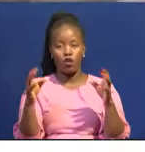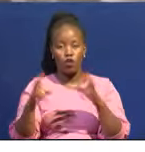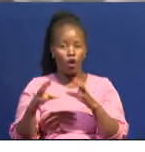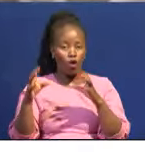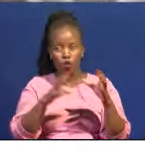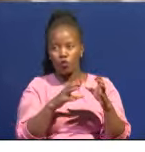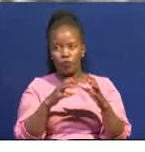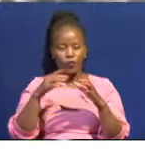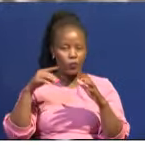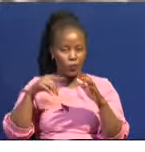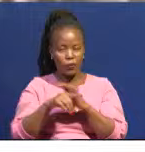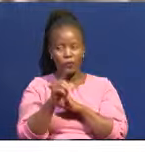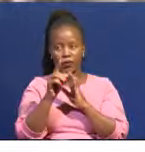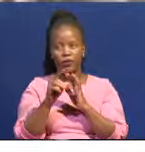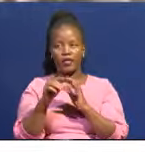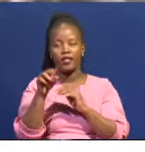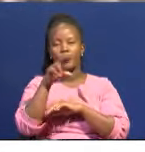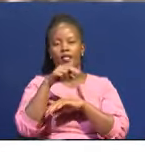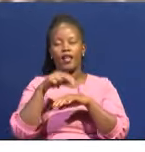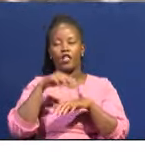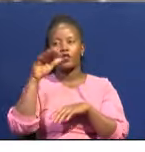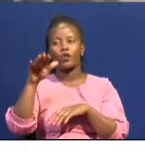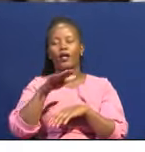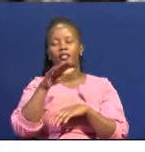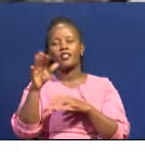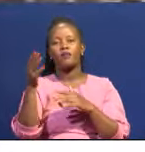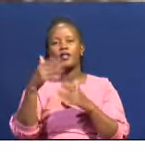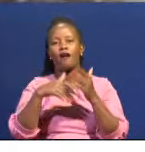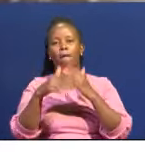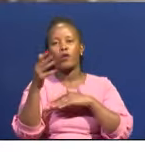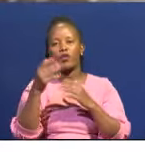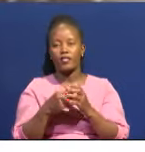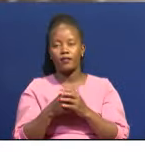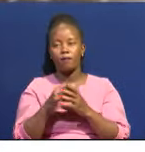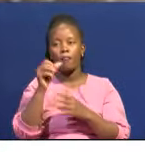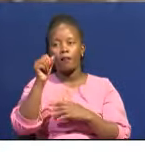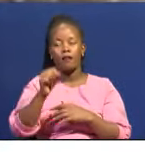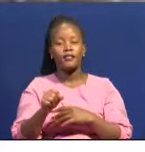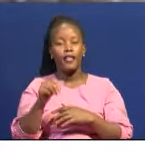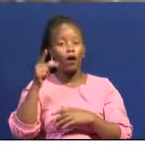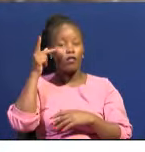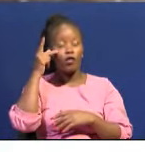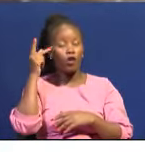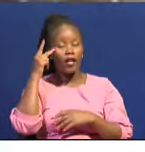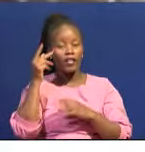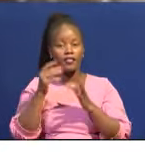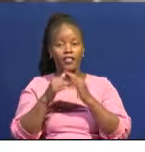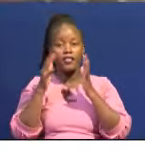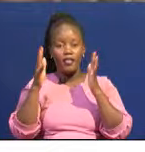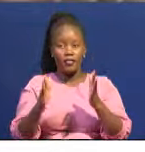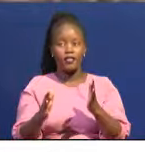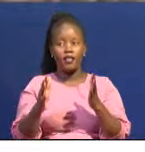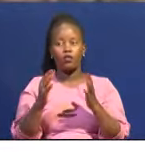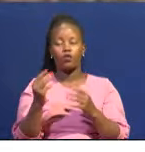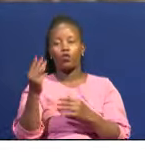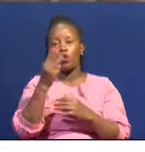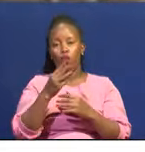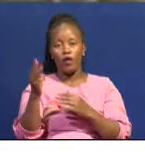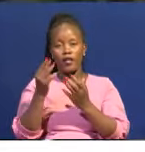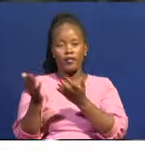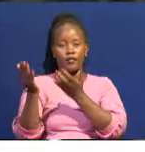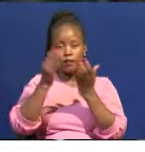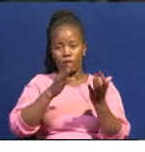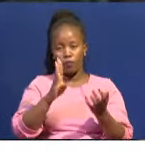into the National Assembly building in Seoul. South Korean lawmakers submitted a bill on Wednesday to impeach President Yoon